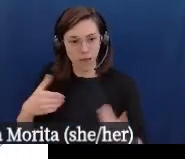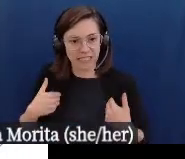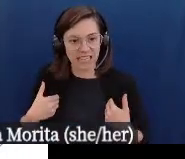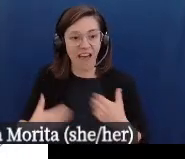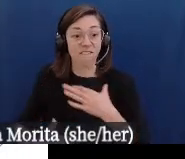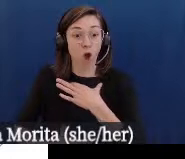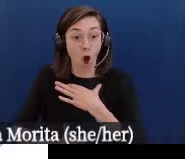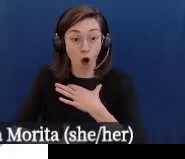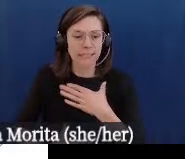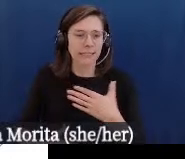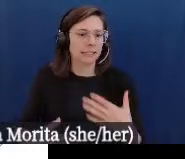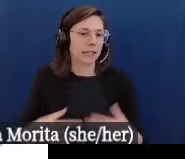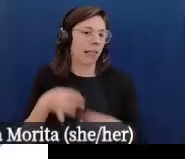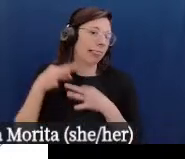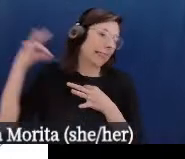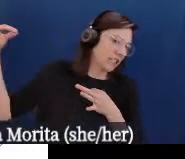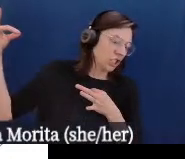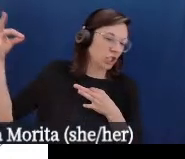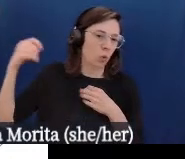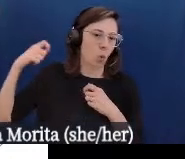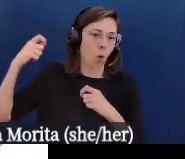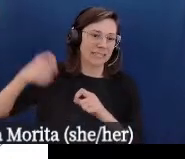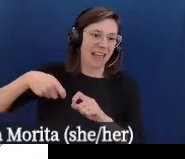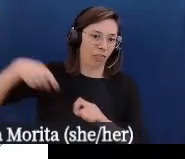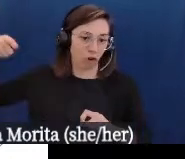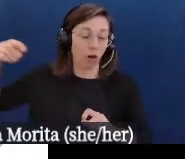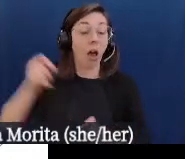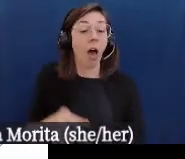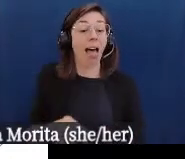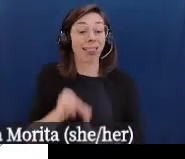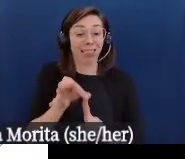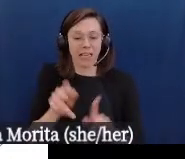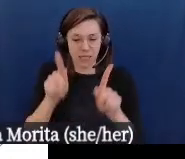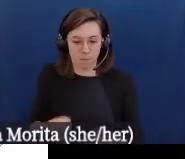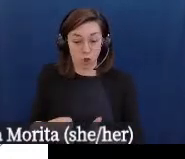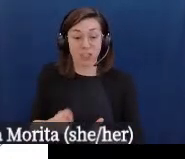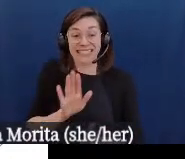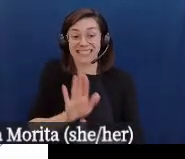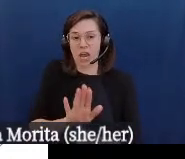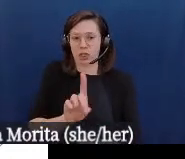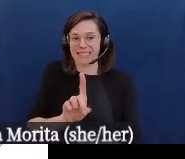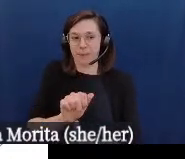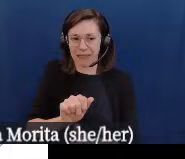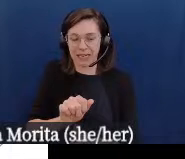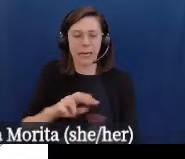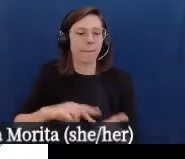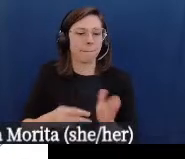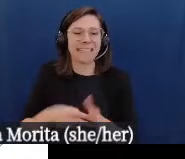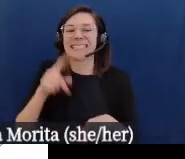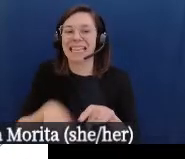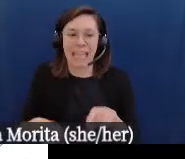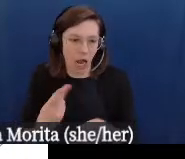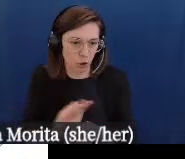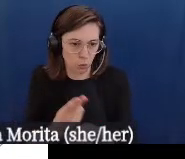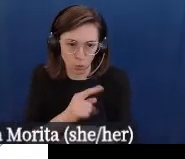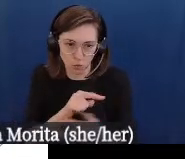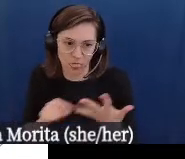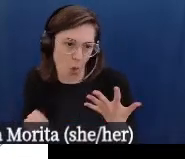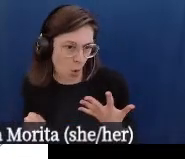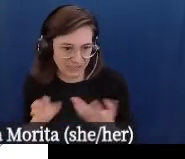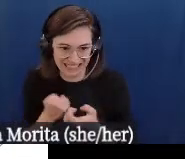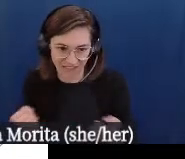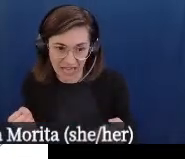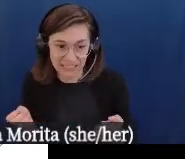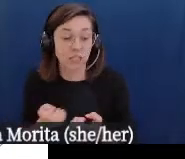leashed, or tethered unless the individual's disability prevents using these devices or these